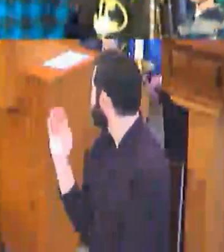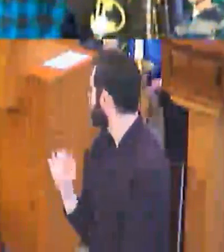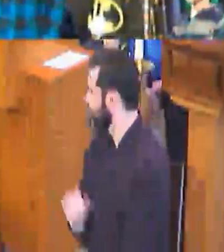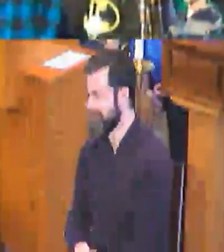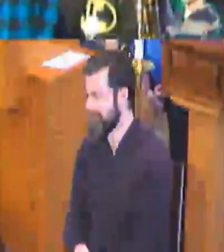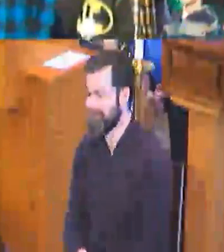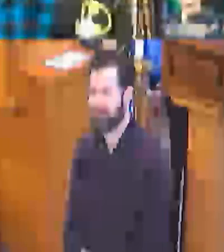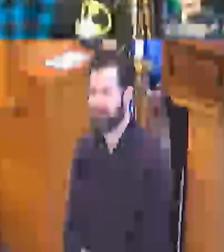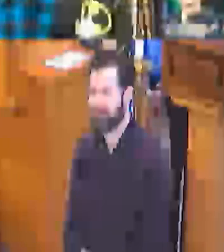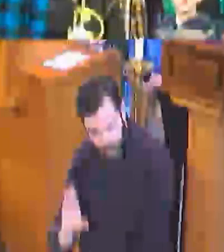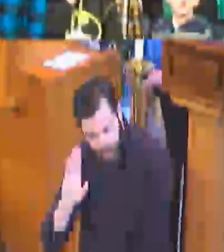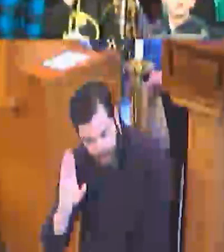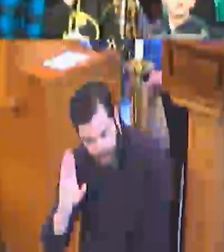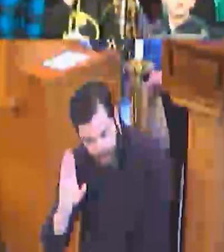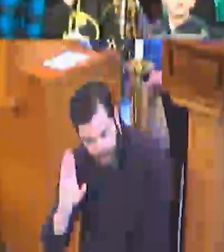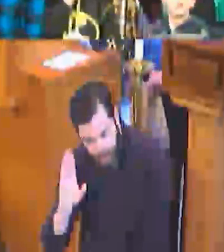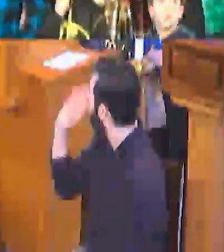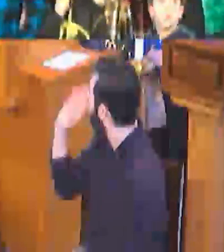God. Hello?